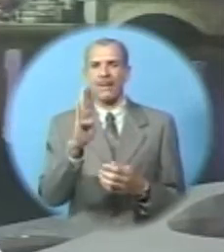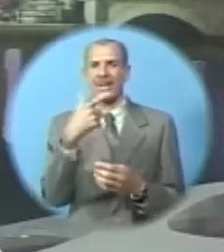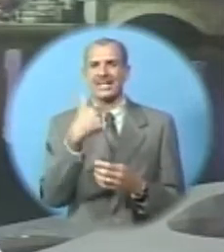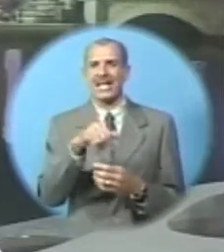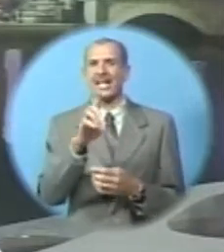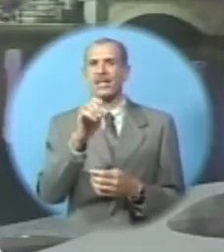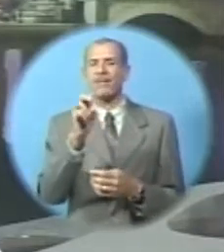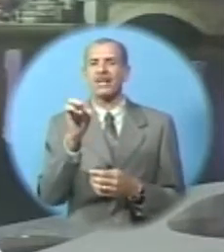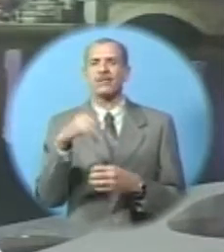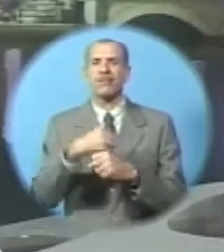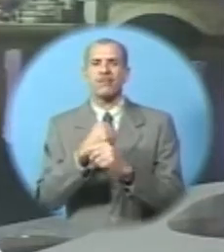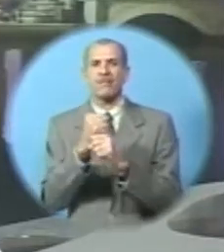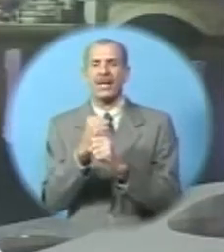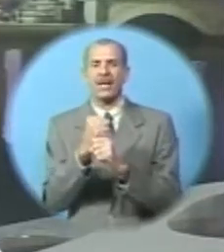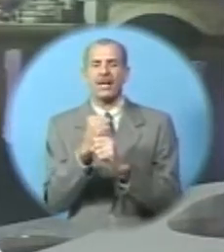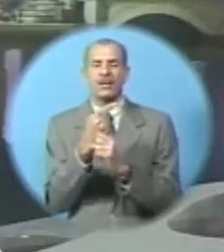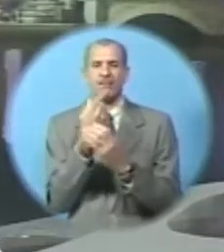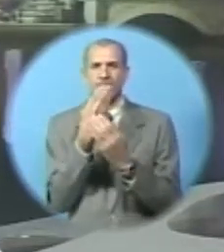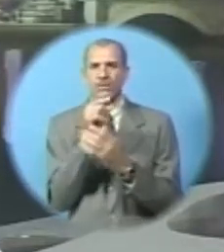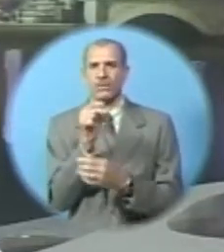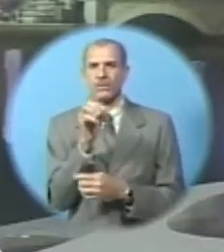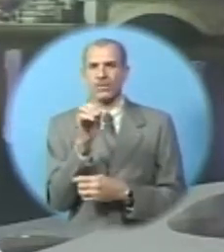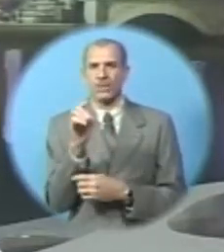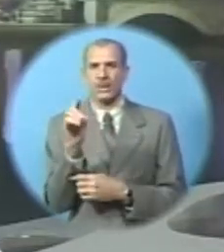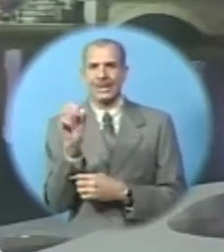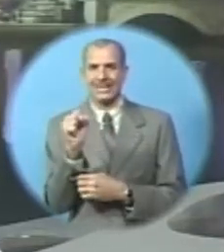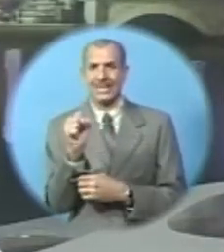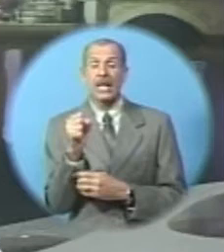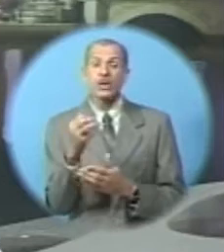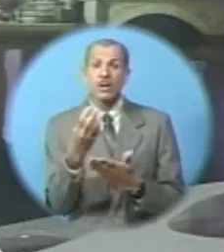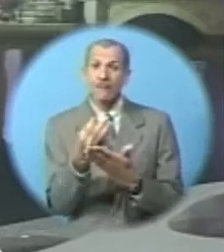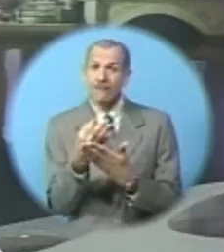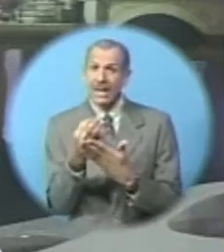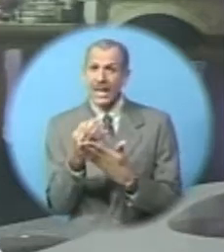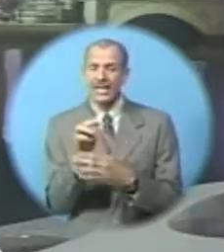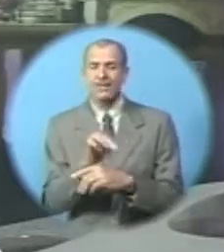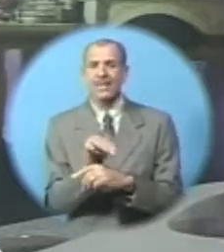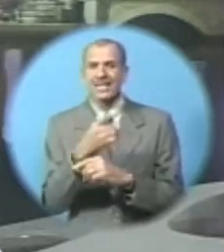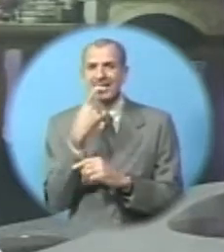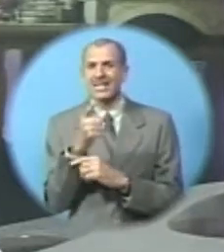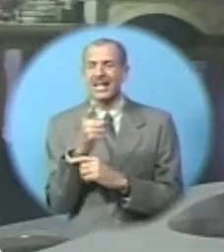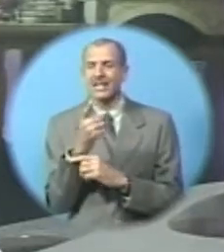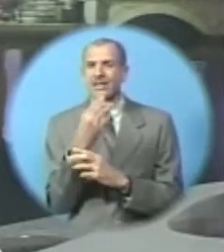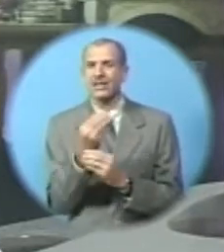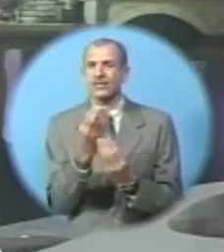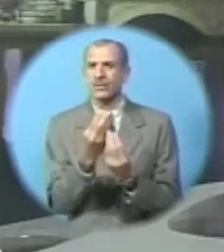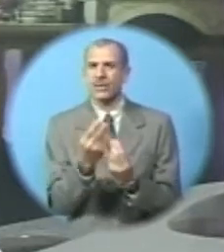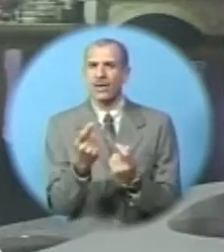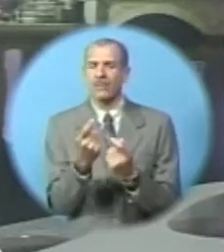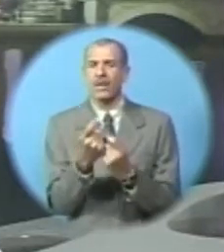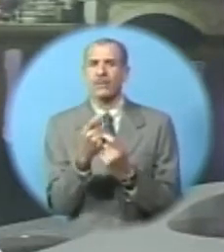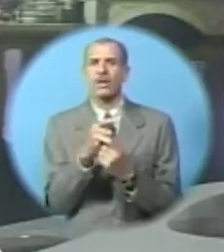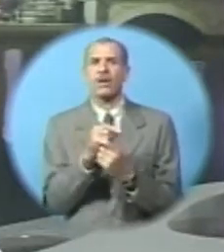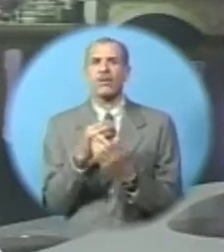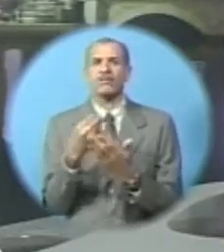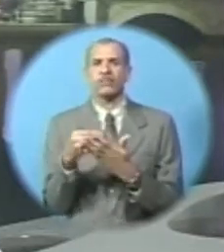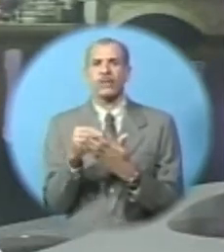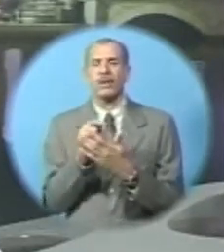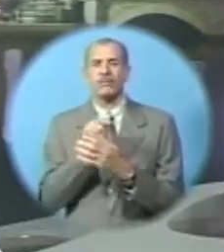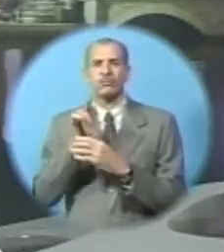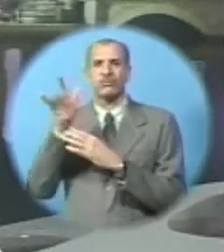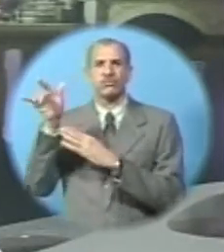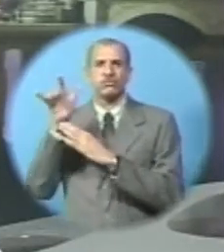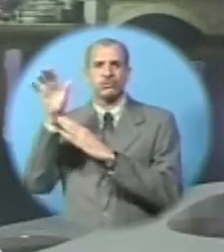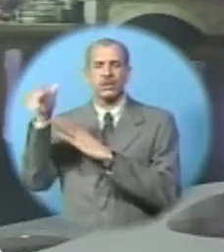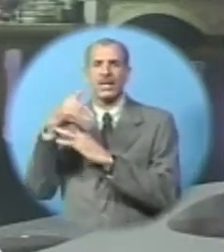domestically manufactured goods. The Finance Minister also announced measures to stem the outflow of foreign exchange through the setting up